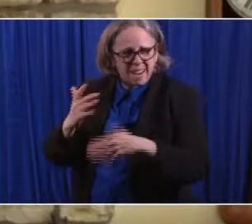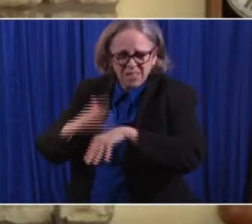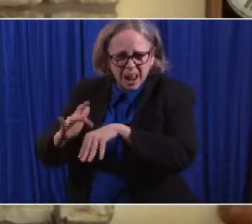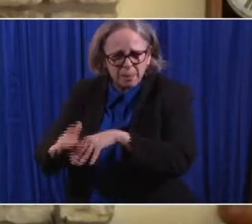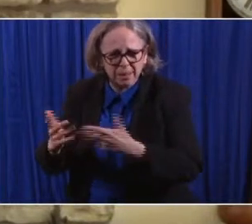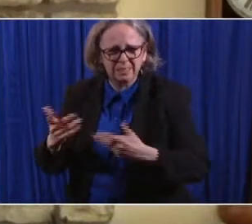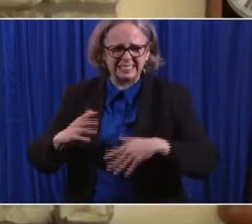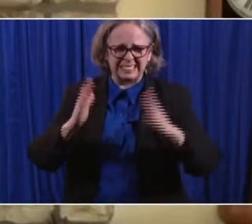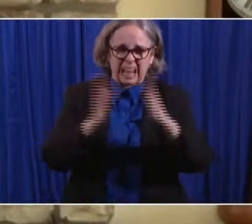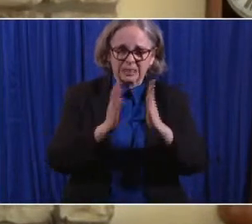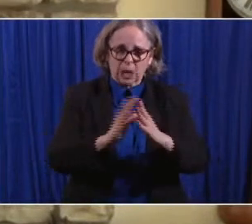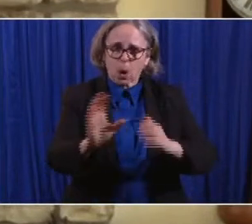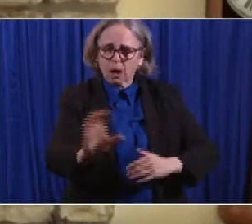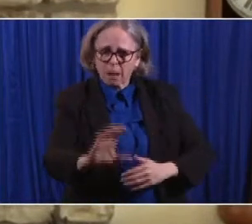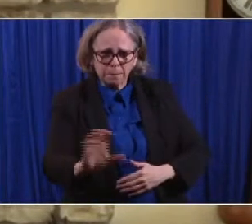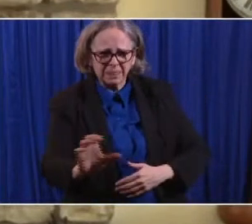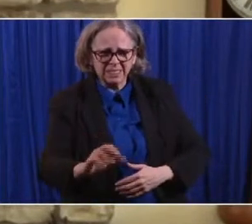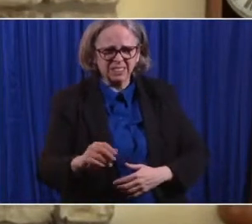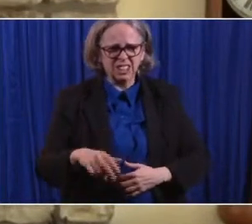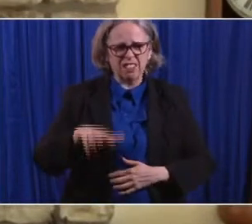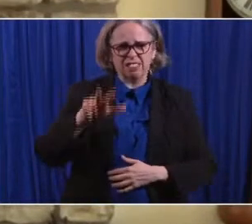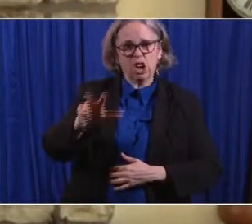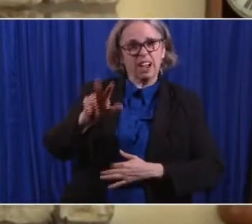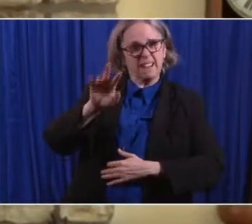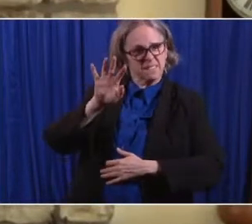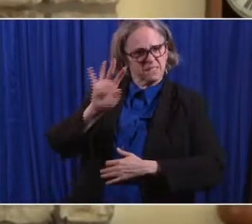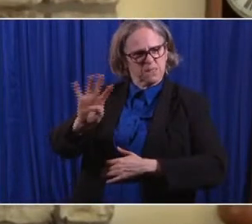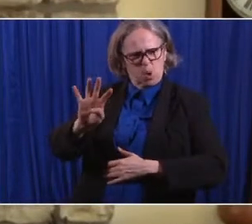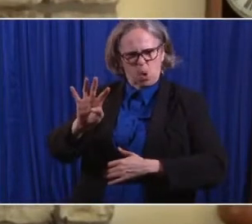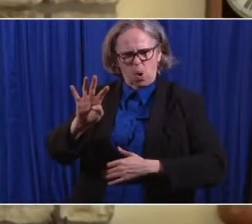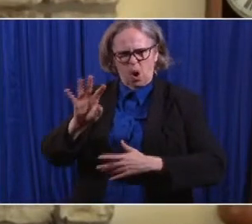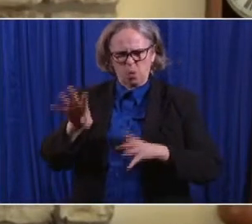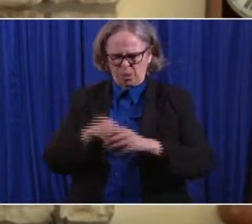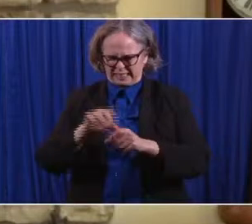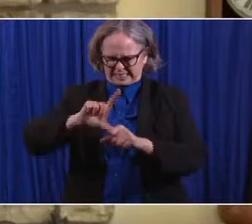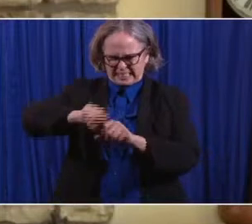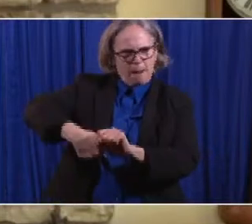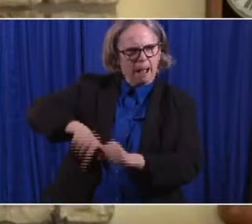34 locations within 10 miles.